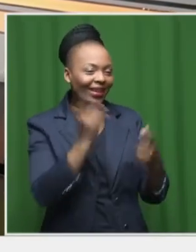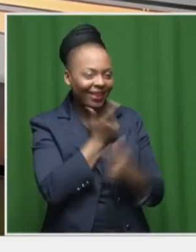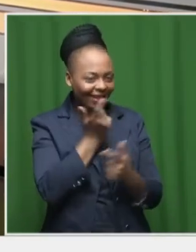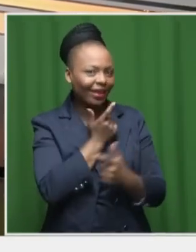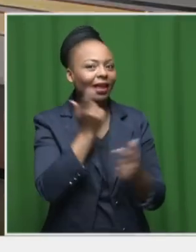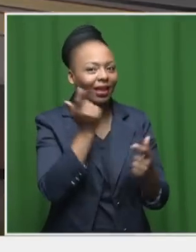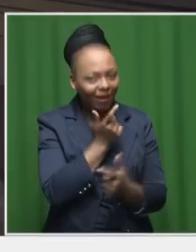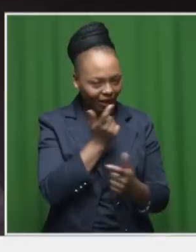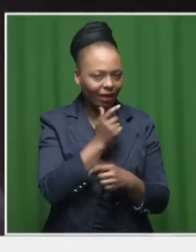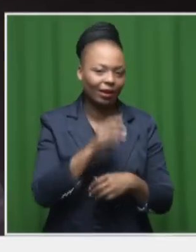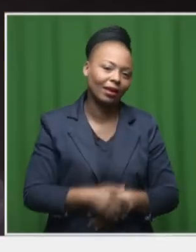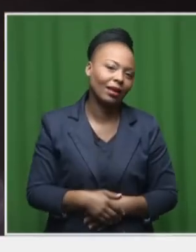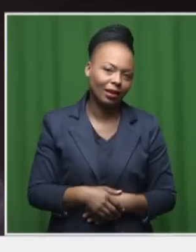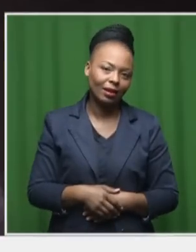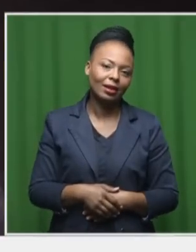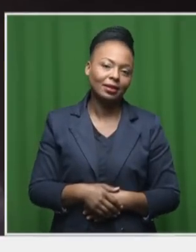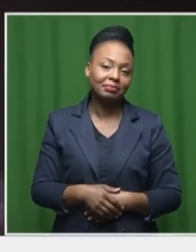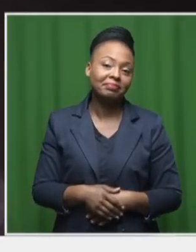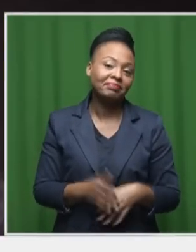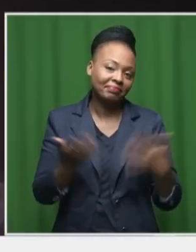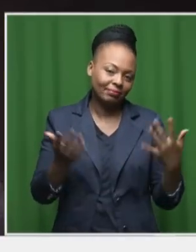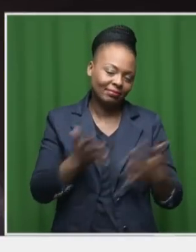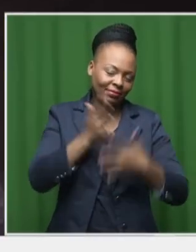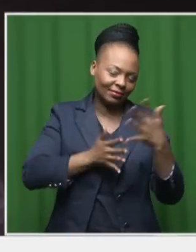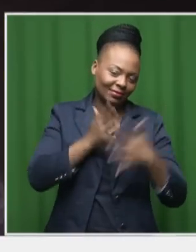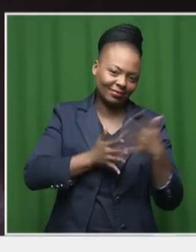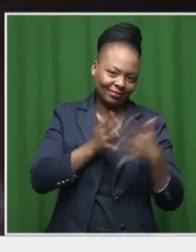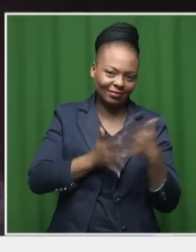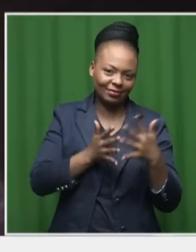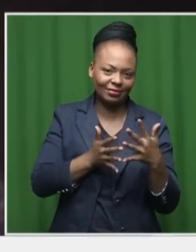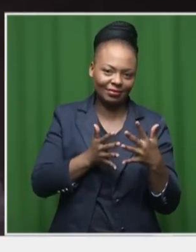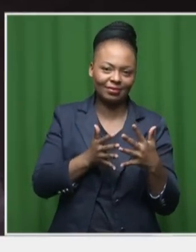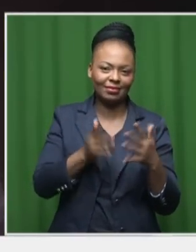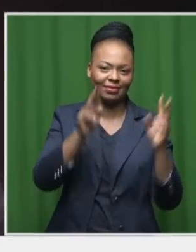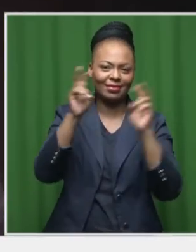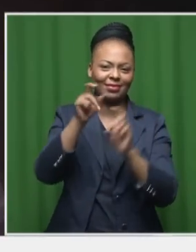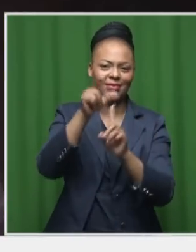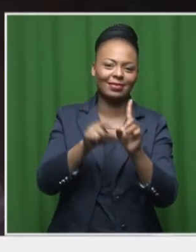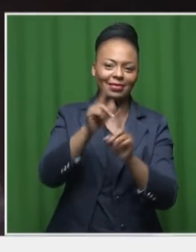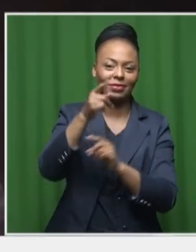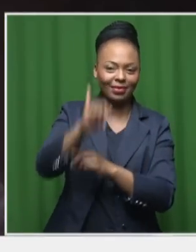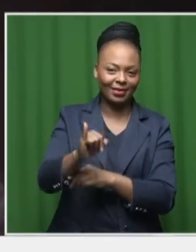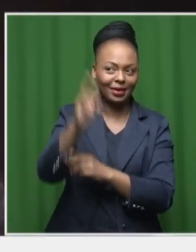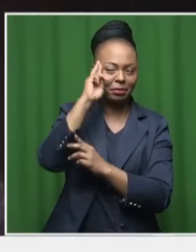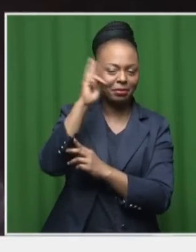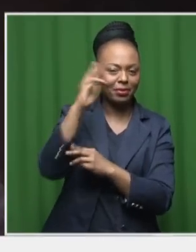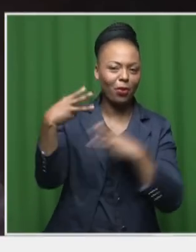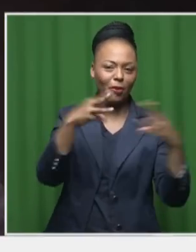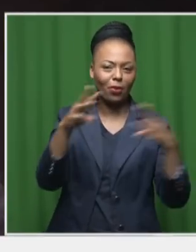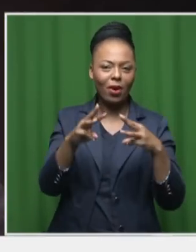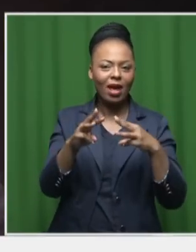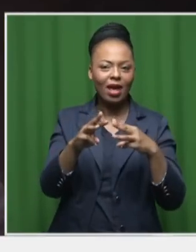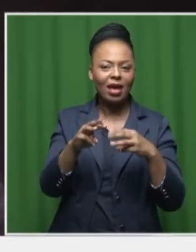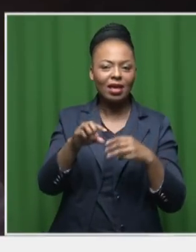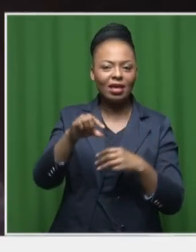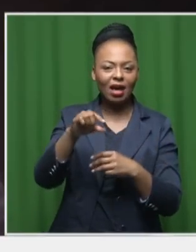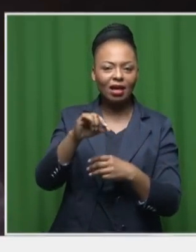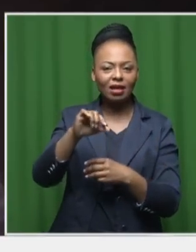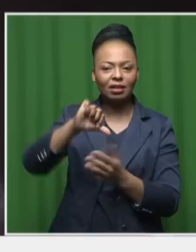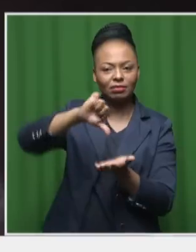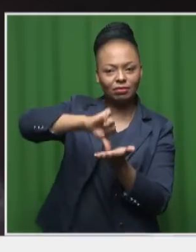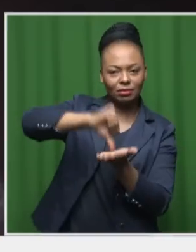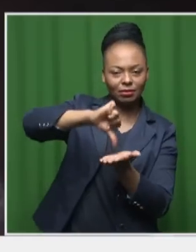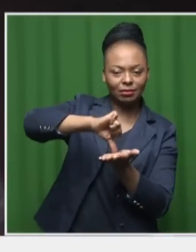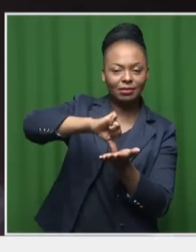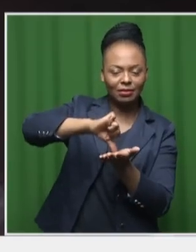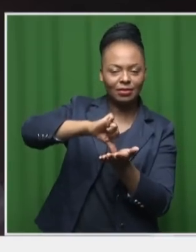And we have got comical Ali on steroids in South Africa. You remember the war in Iraq, where